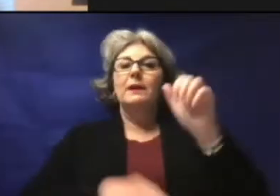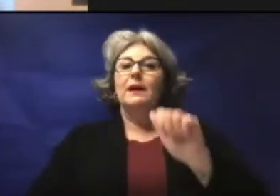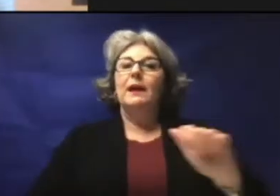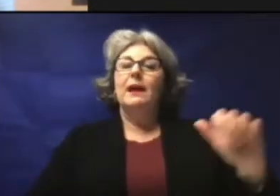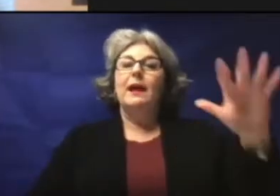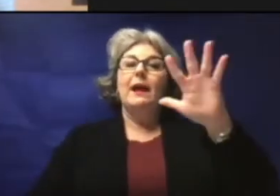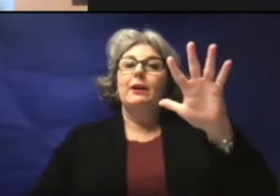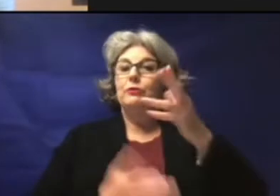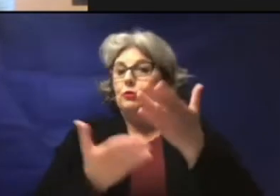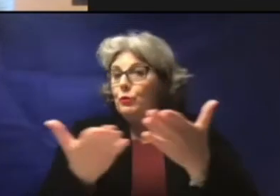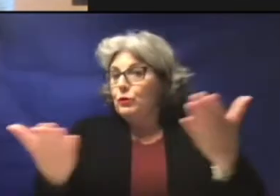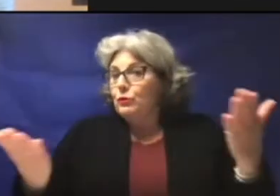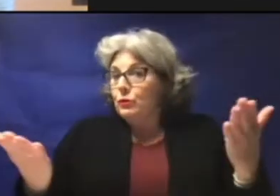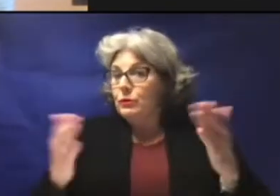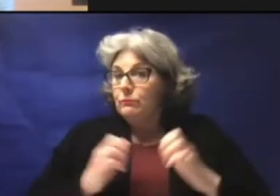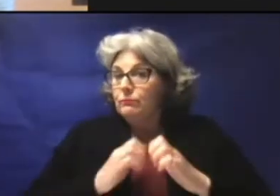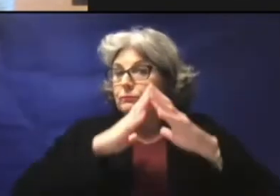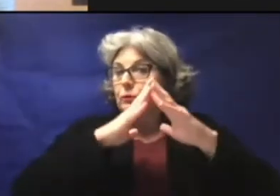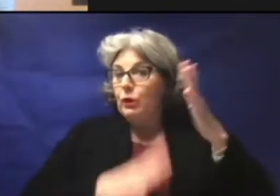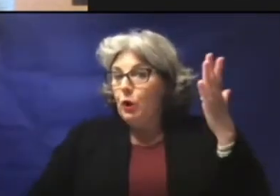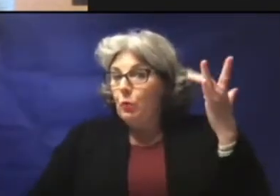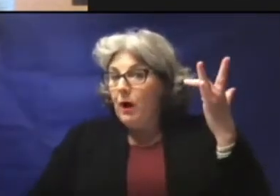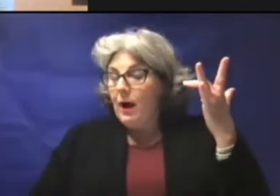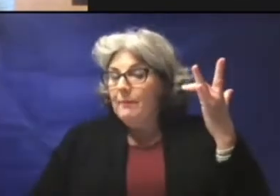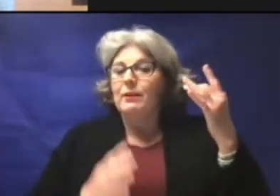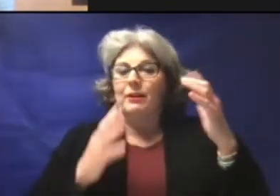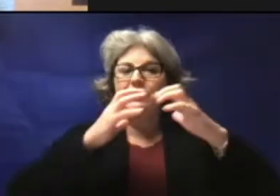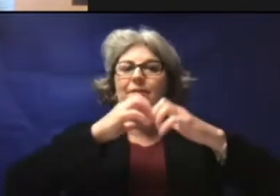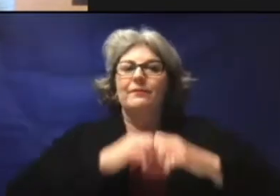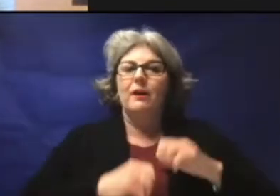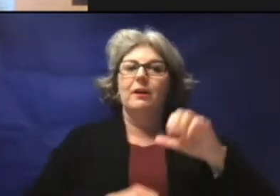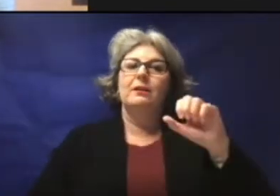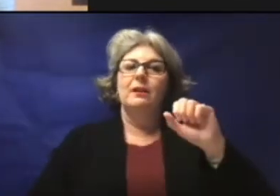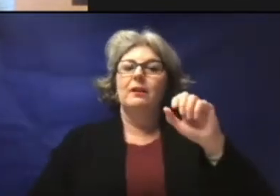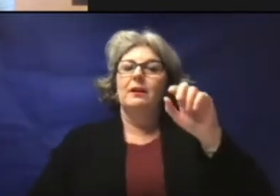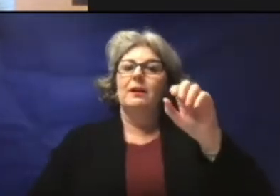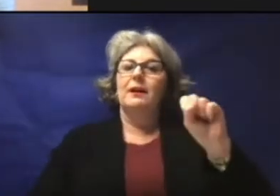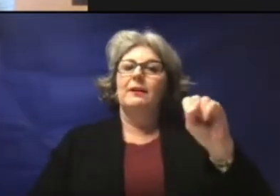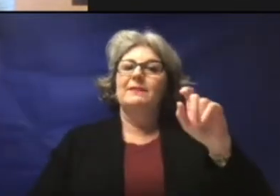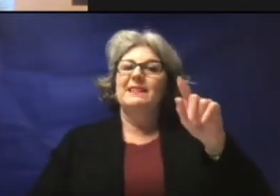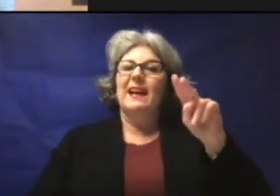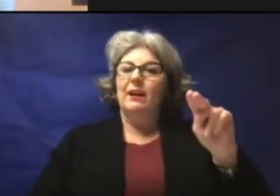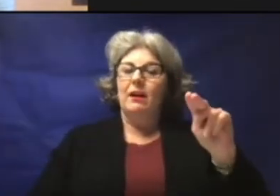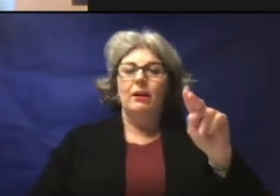Resources, and we started because of the fall of Saigon, when we had the influx, the